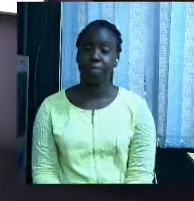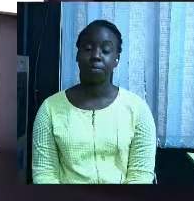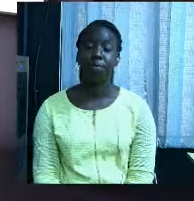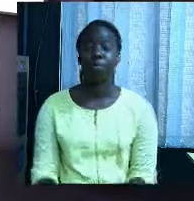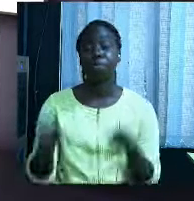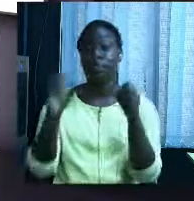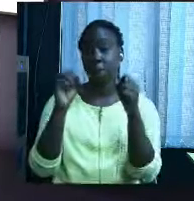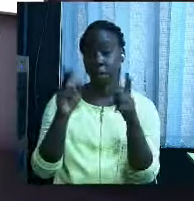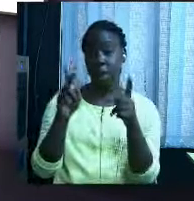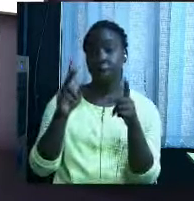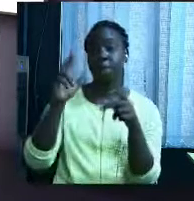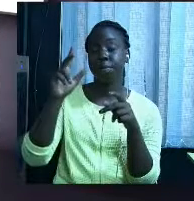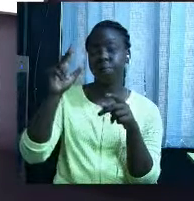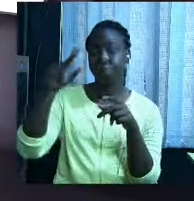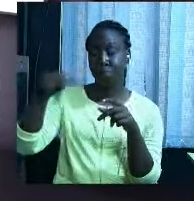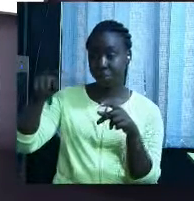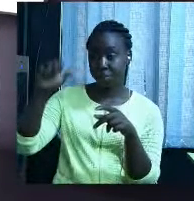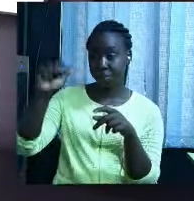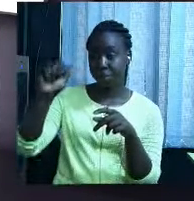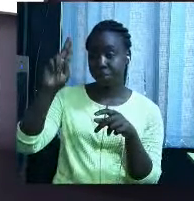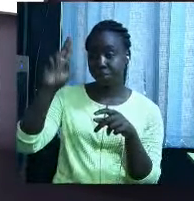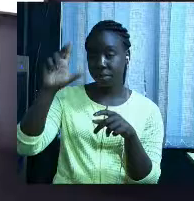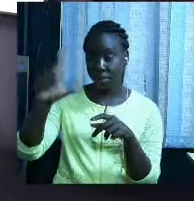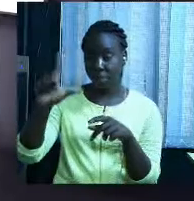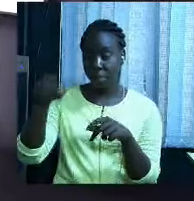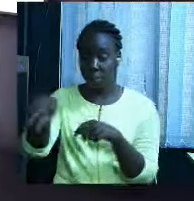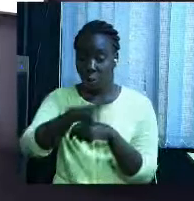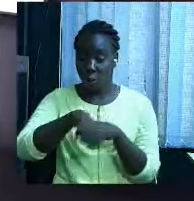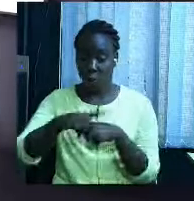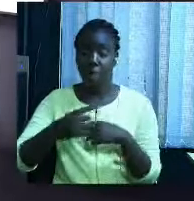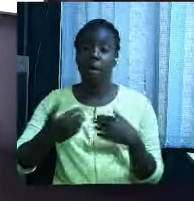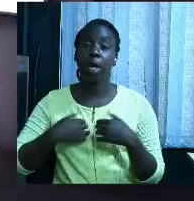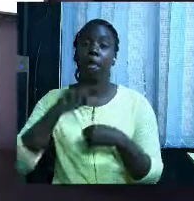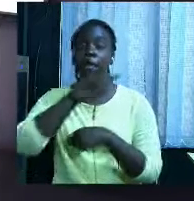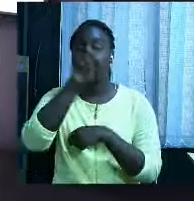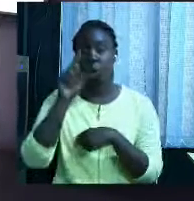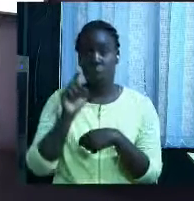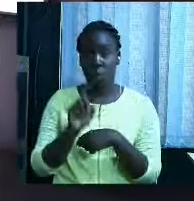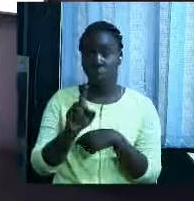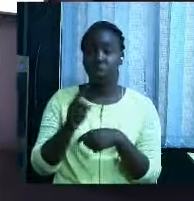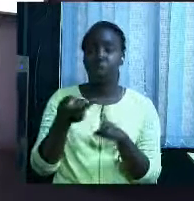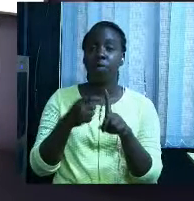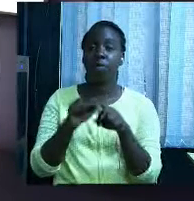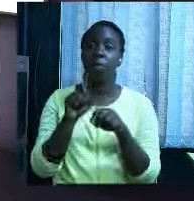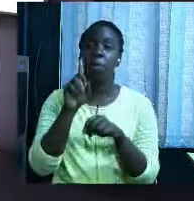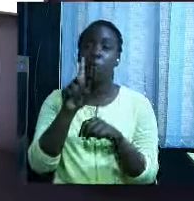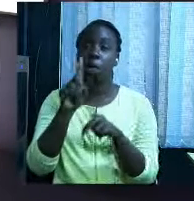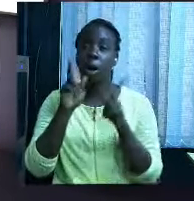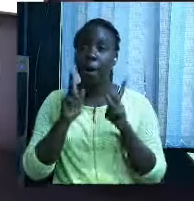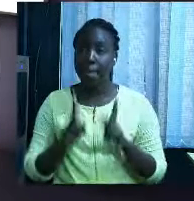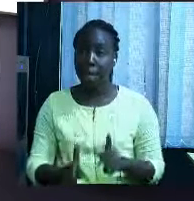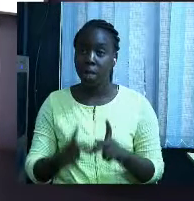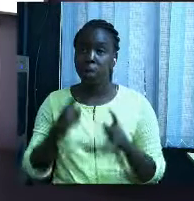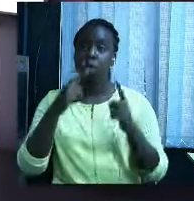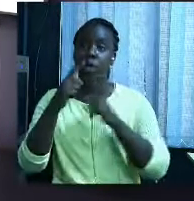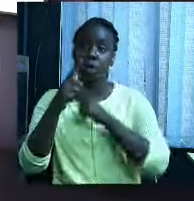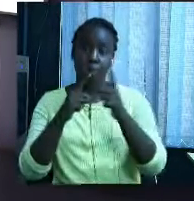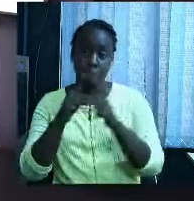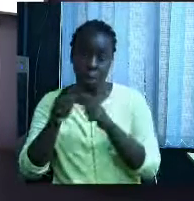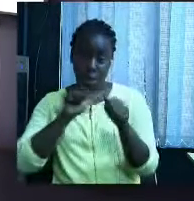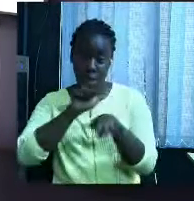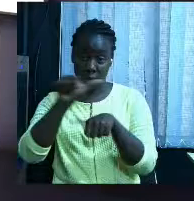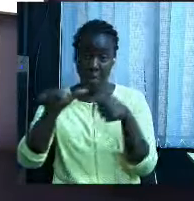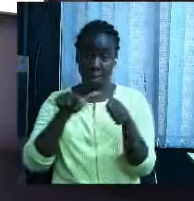Okay. Paul, there's a question here from one of the viewers, and they're talking about how,